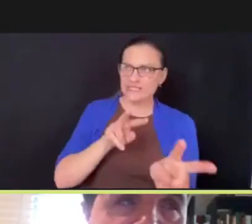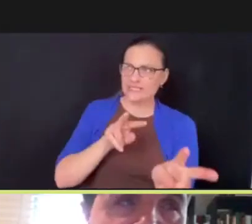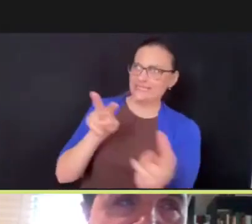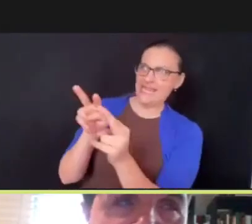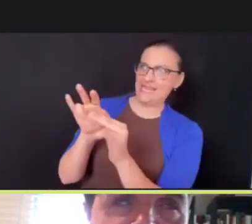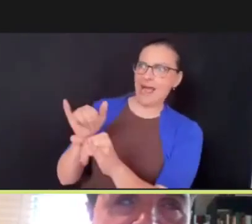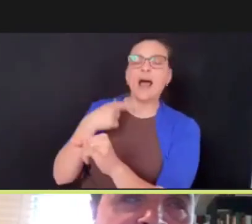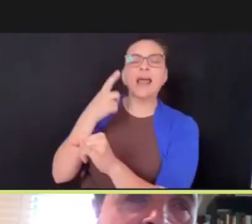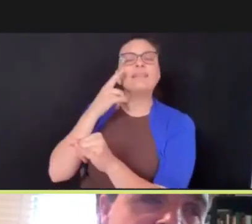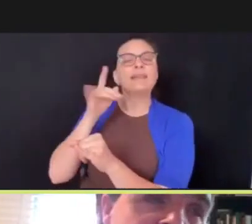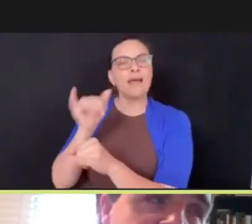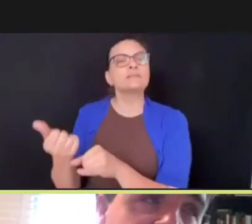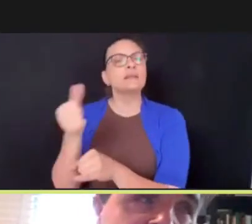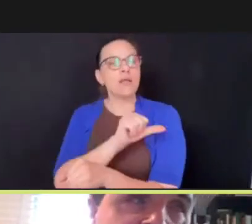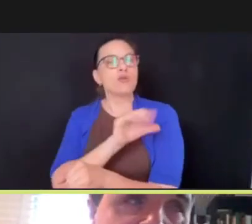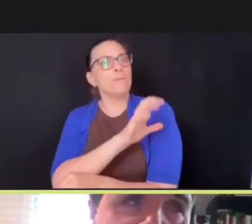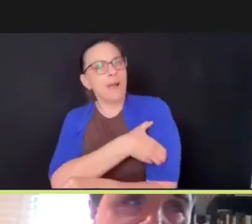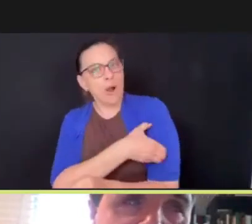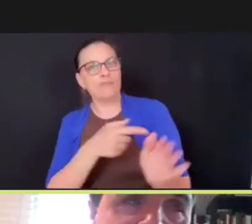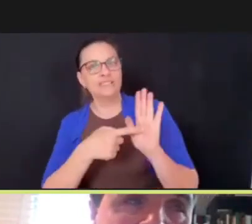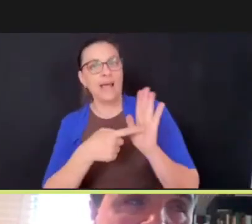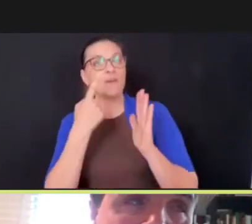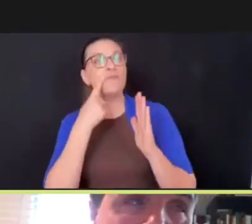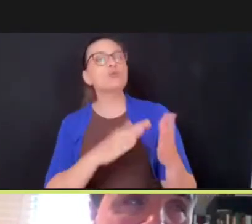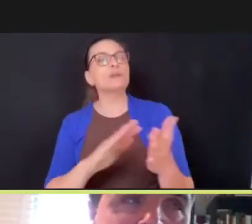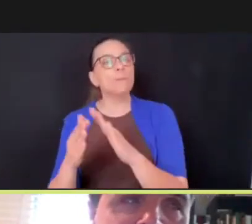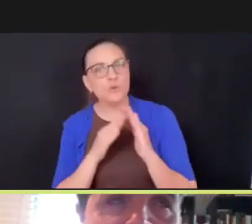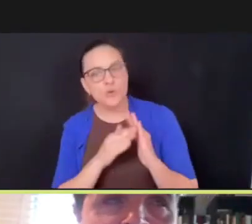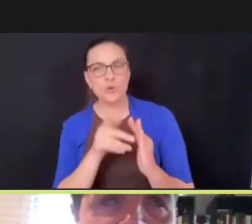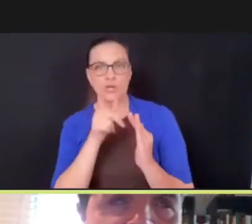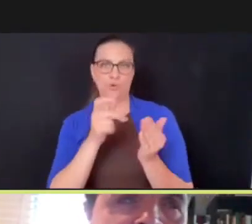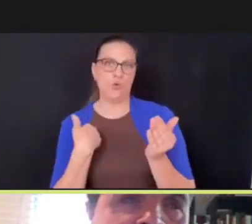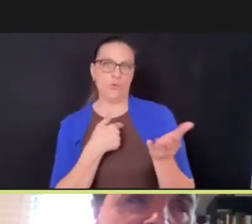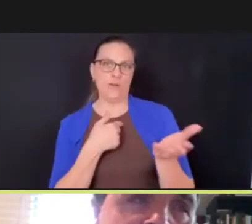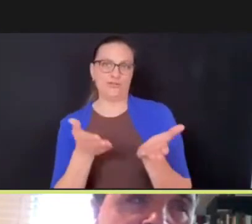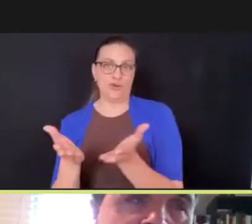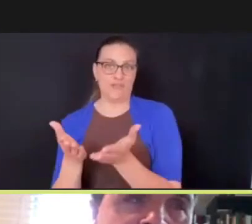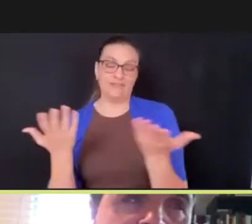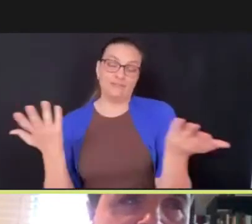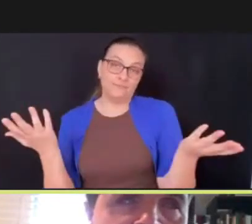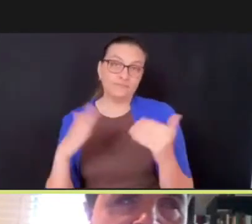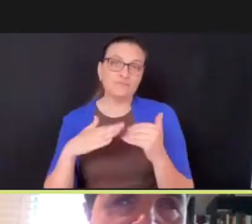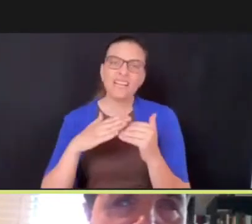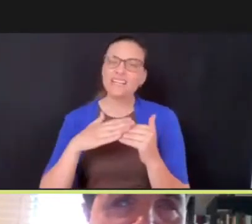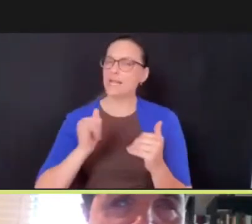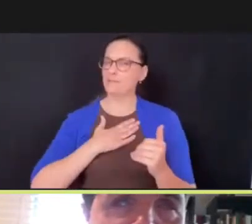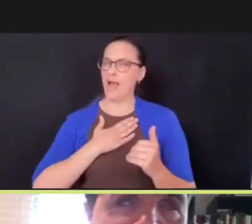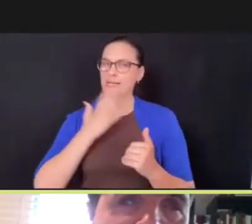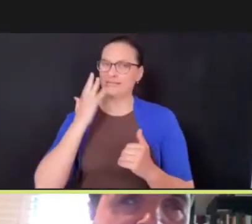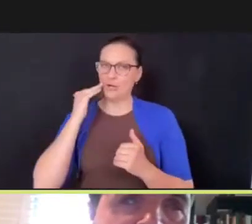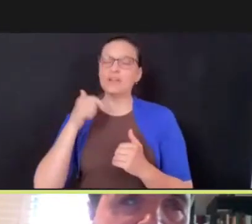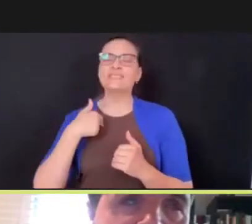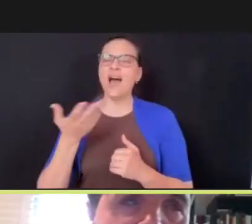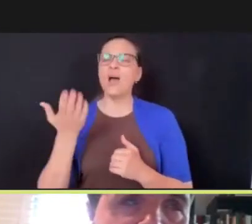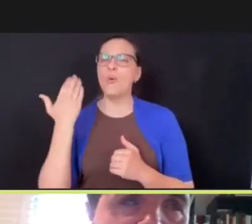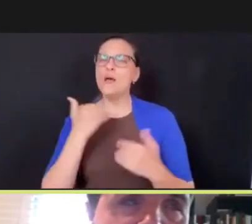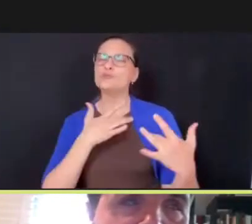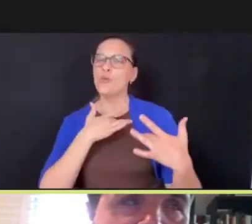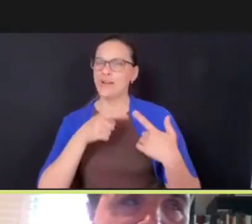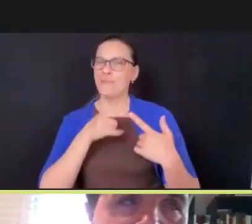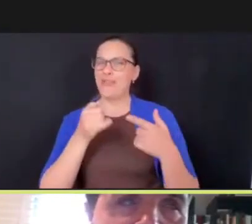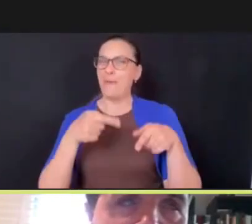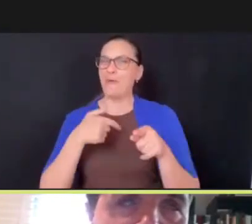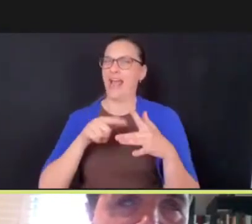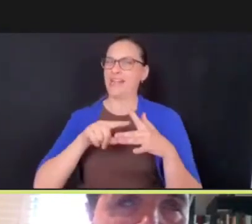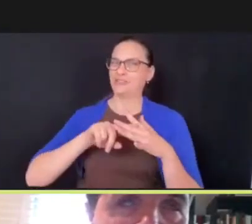we're serving. At least that's been my experience. I was worried about that kind of going in clinical training, that I wouldn't be taken seriously or people